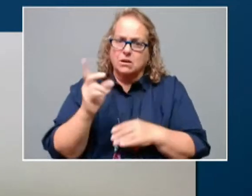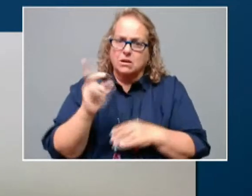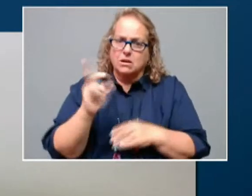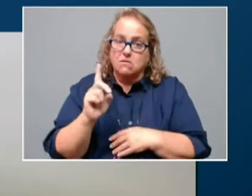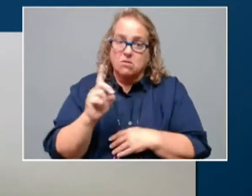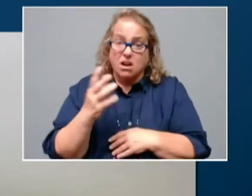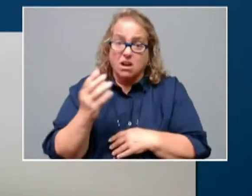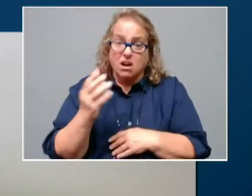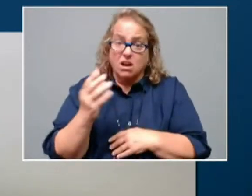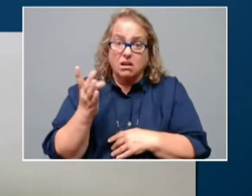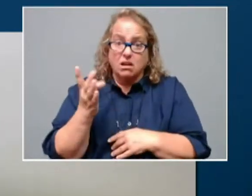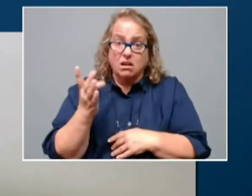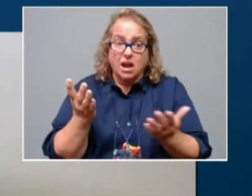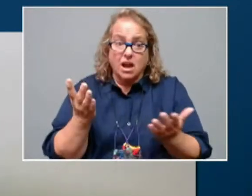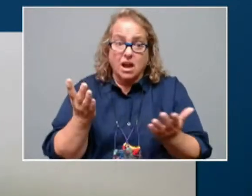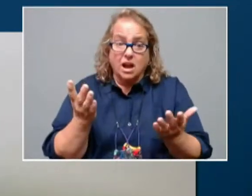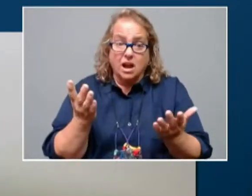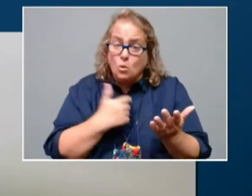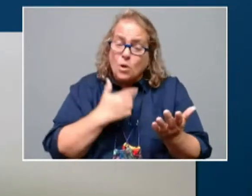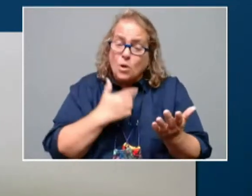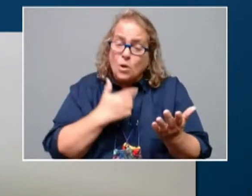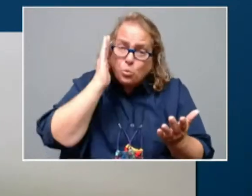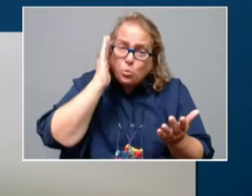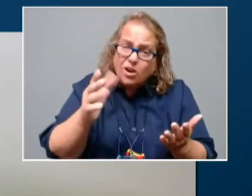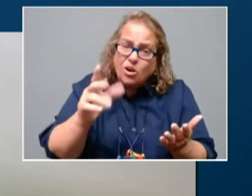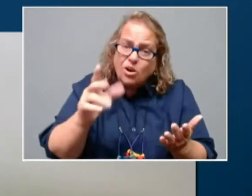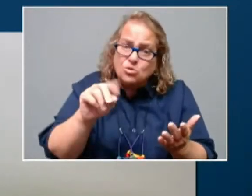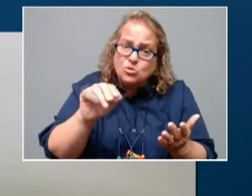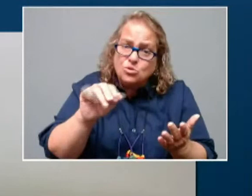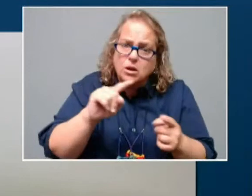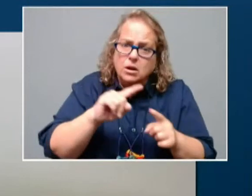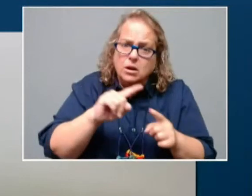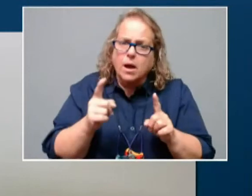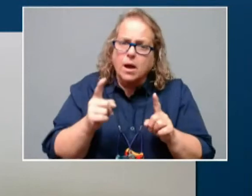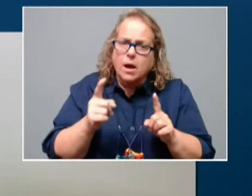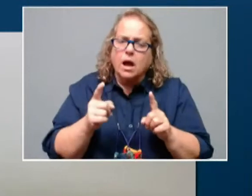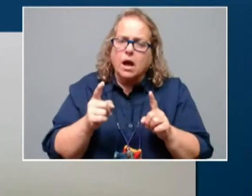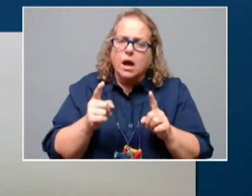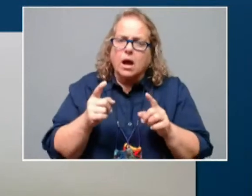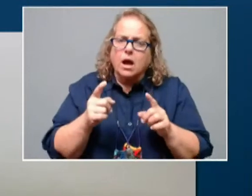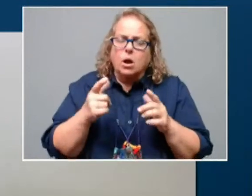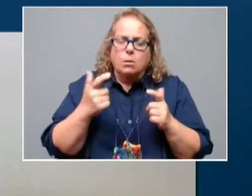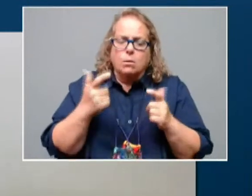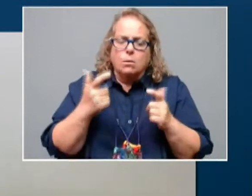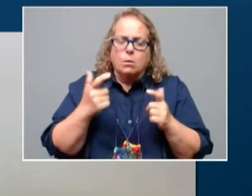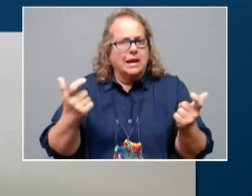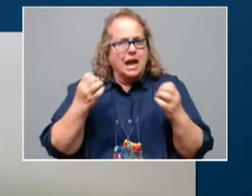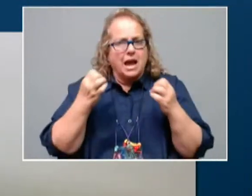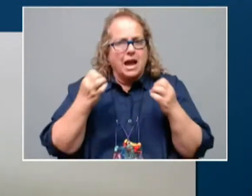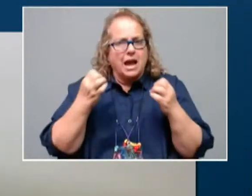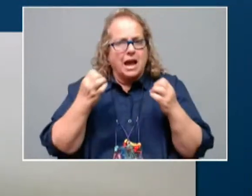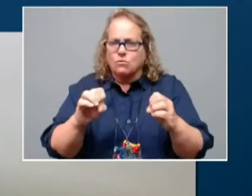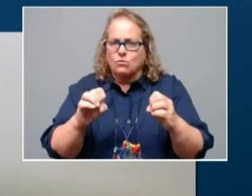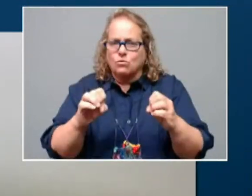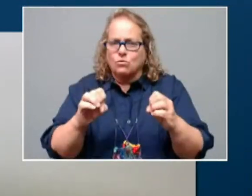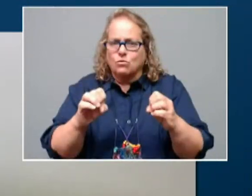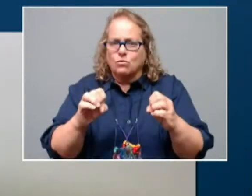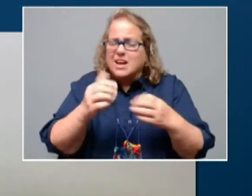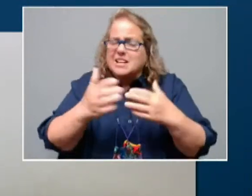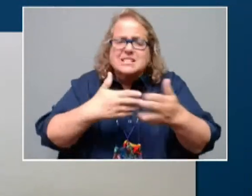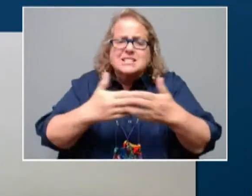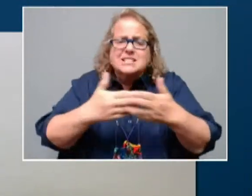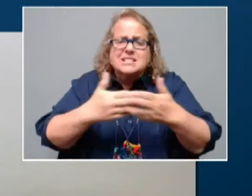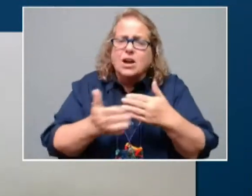I don't know. I mean, we're going to do it, but it's going to take a monumental effort because it doesn't matter how many nurses or therapists